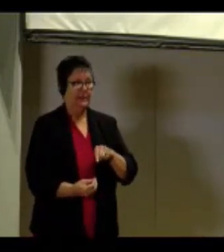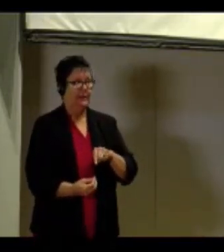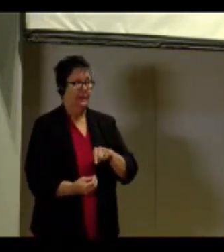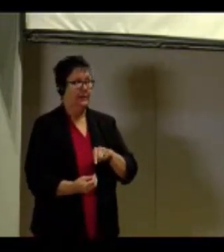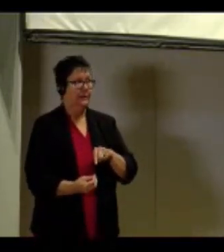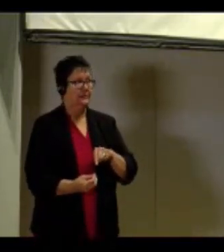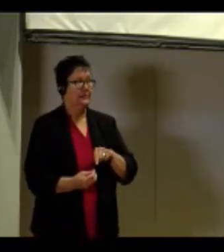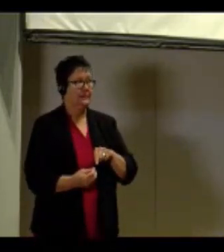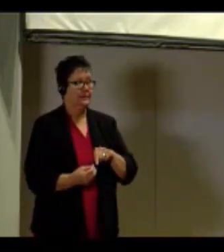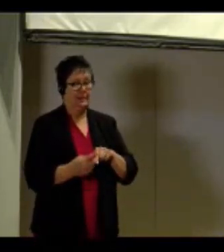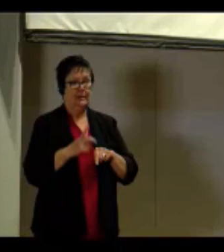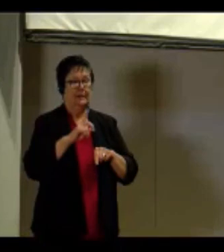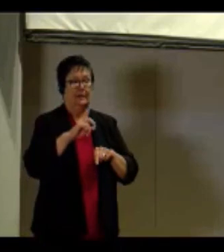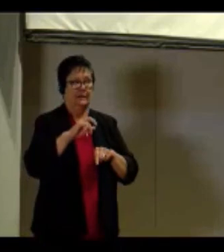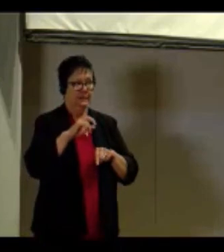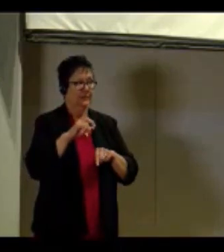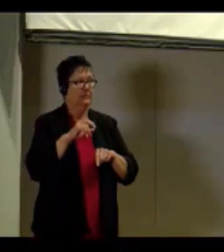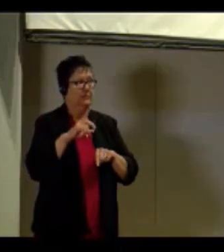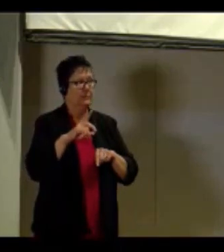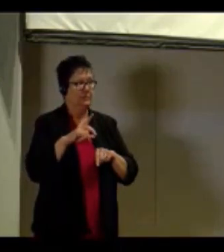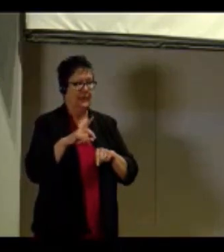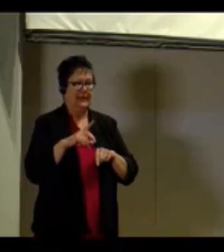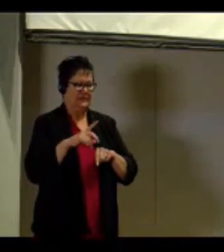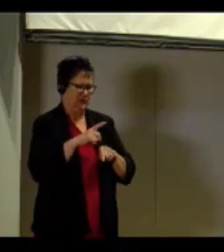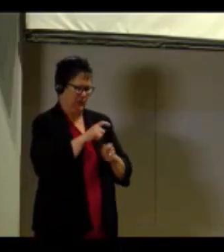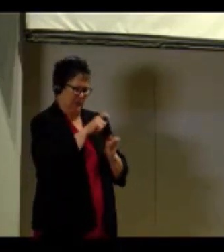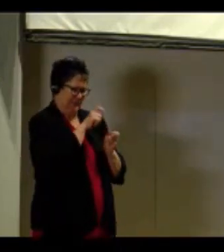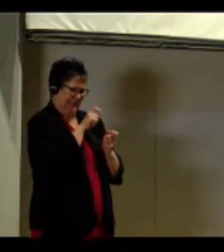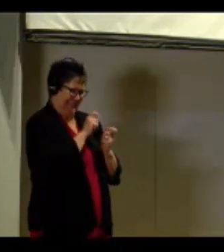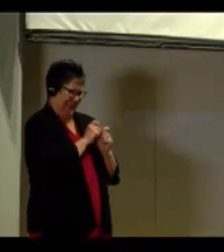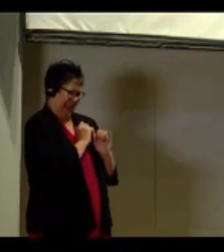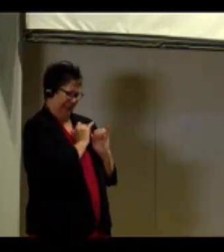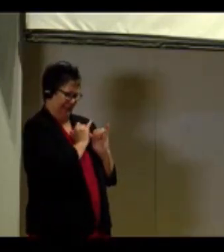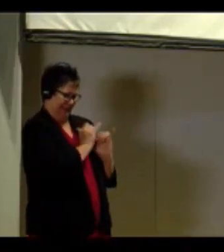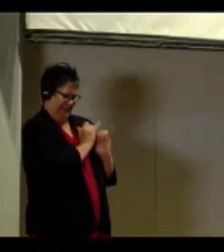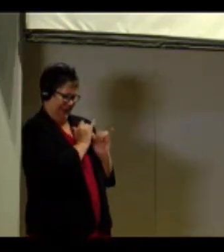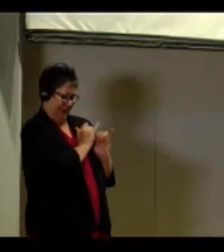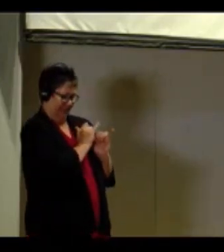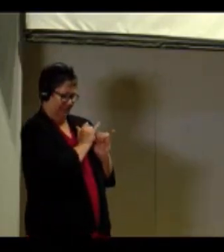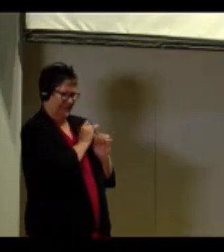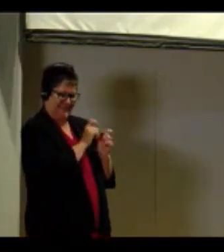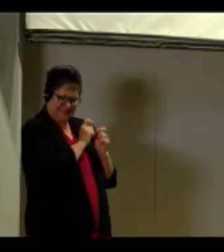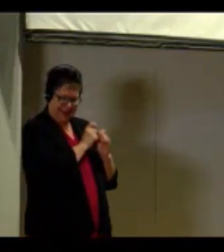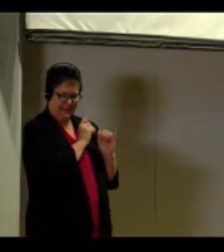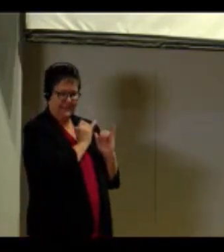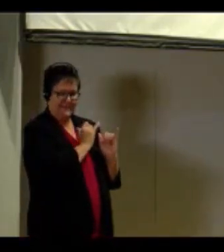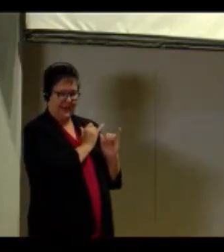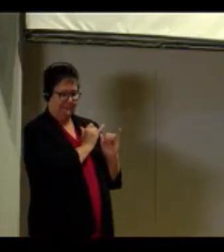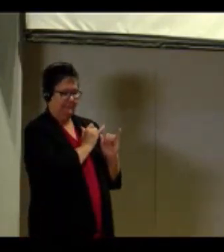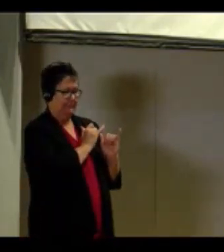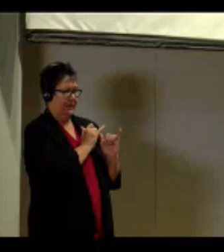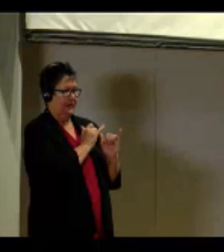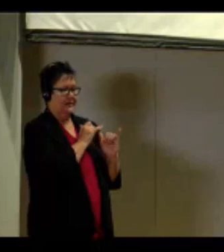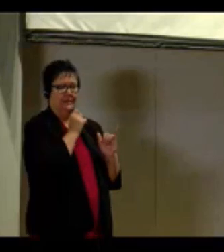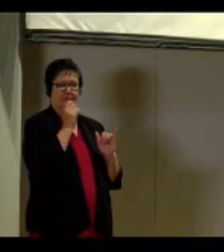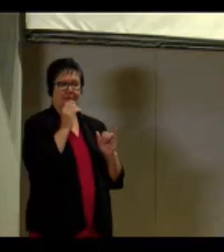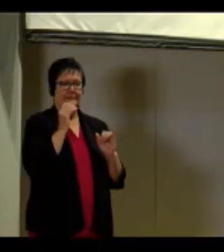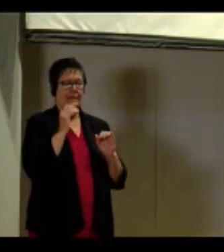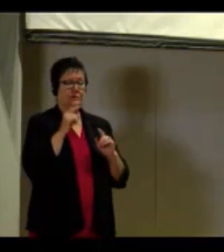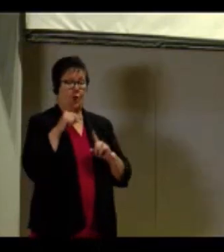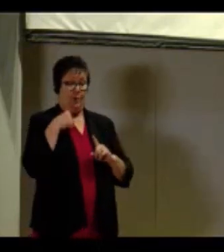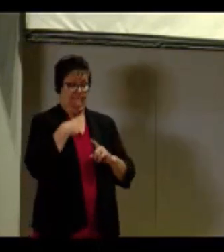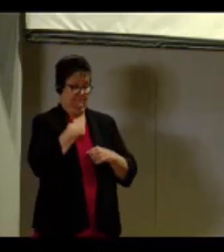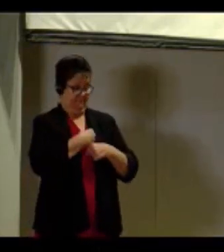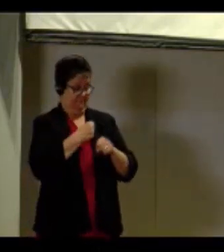copy, is to adhere as strictly as possible to the original. And so you as the creator